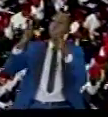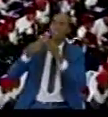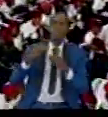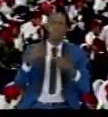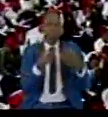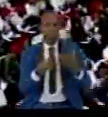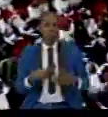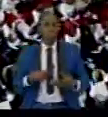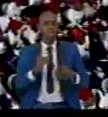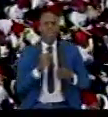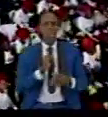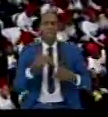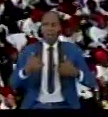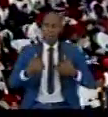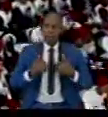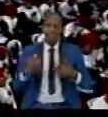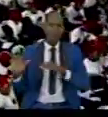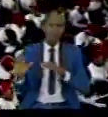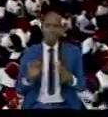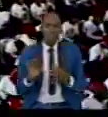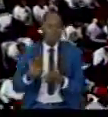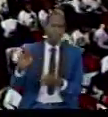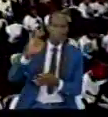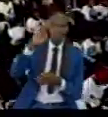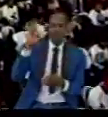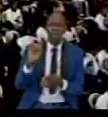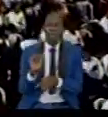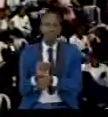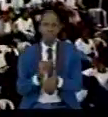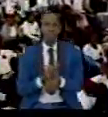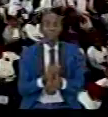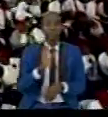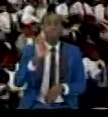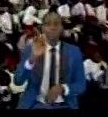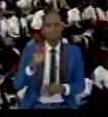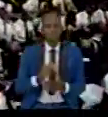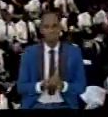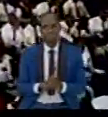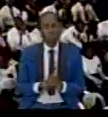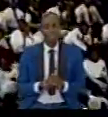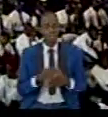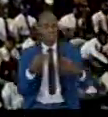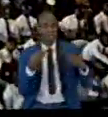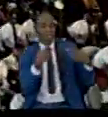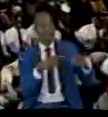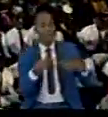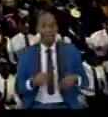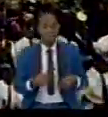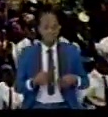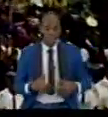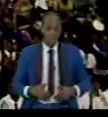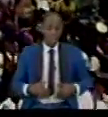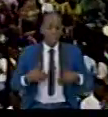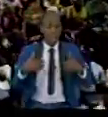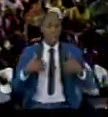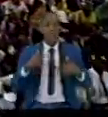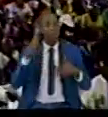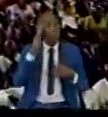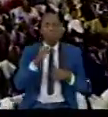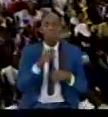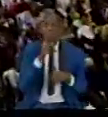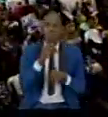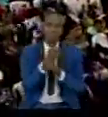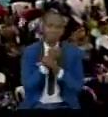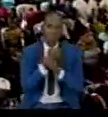argument a perform spiritual rise my French arguments anger will not take